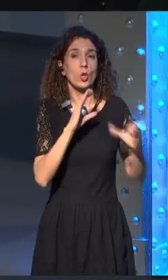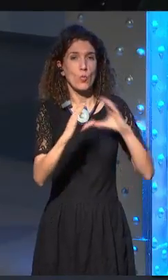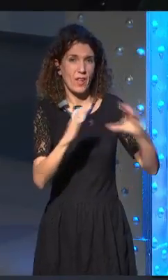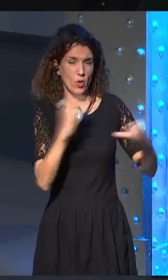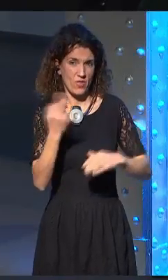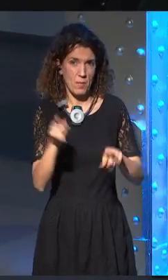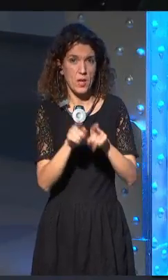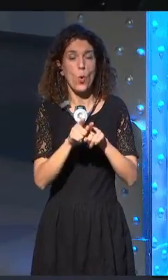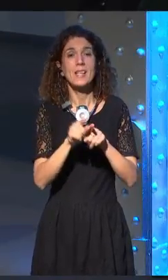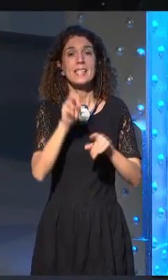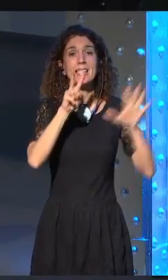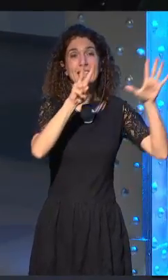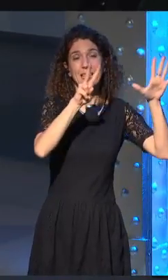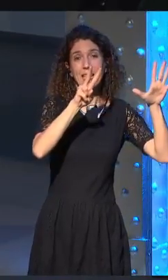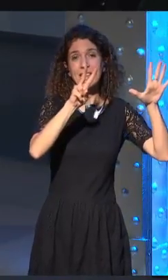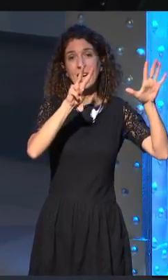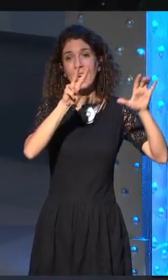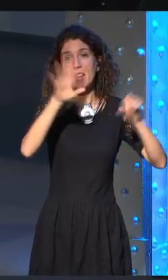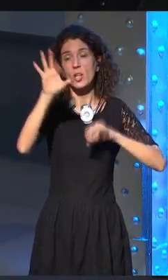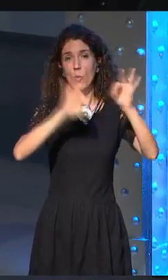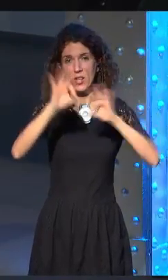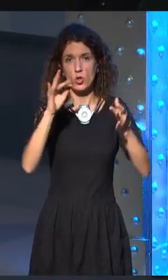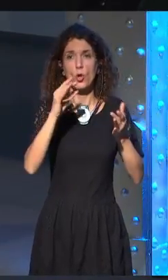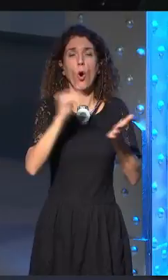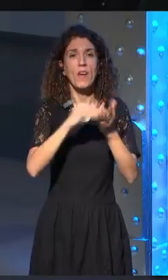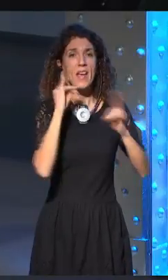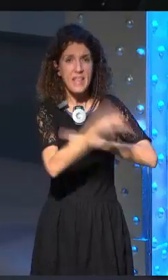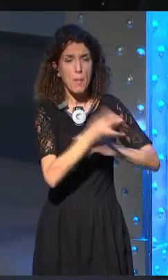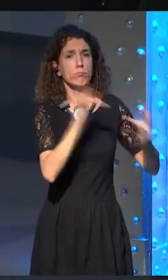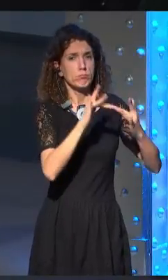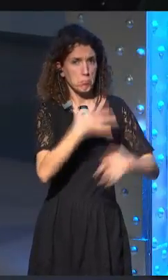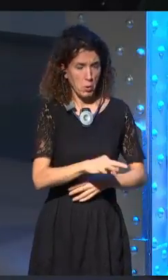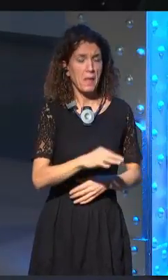75-80% of the time, maybe a little more. You can always call home, or anybody for that matter.